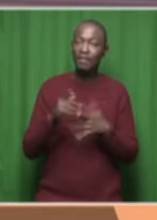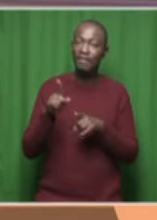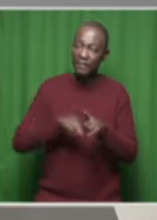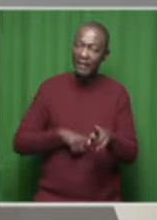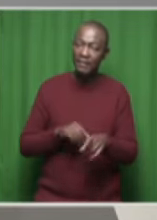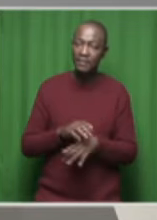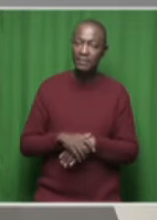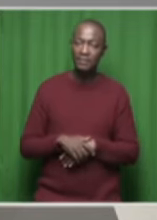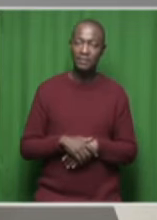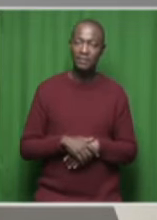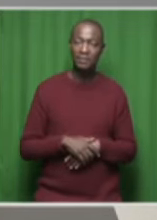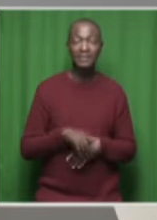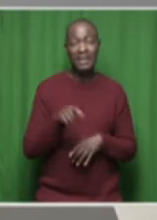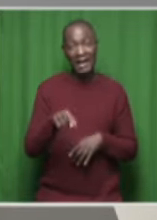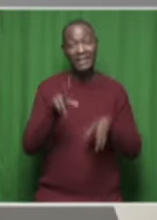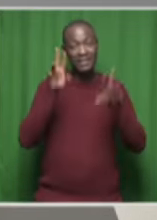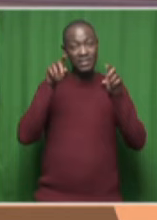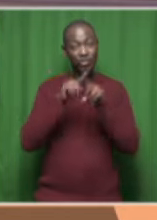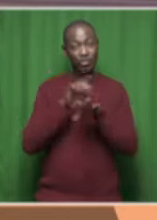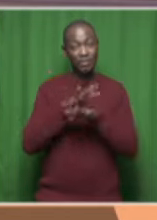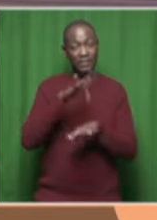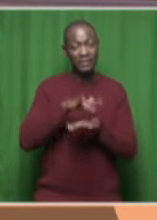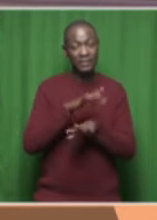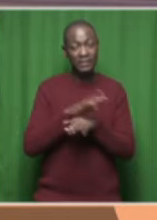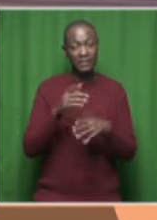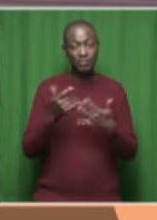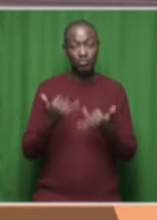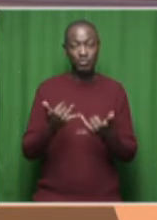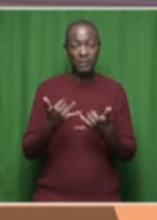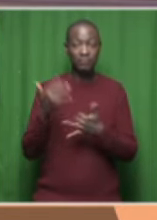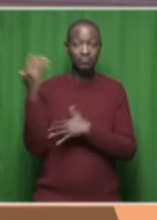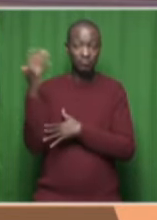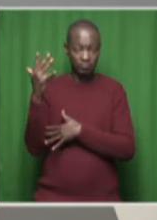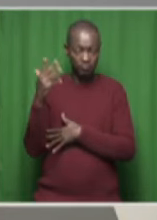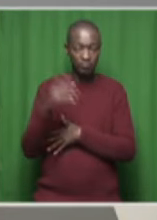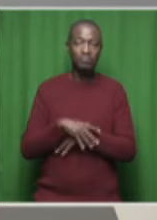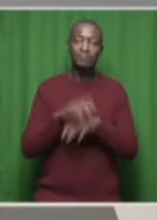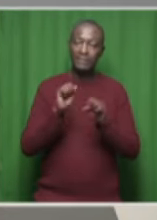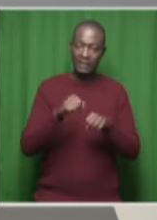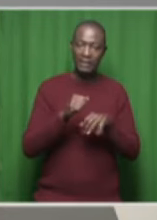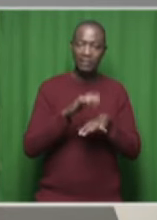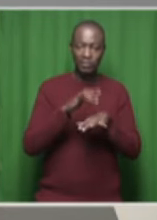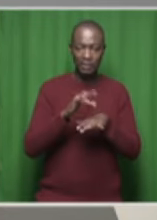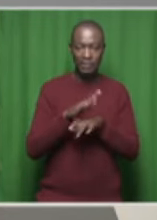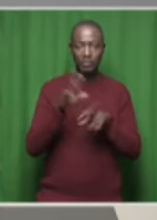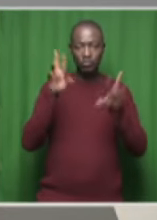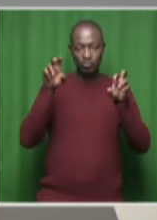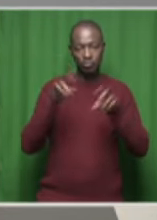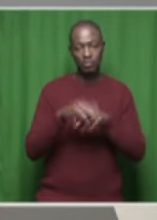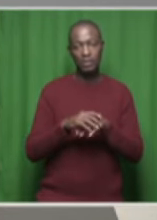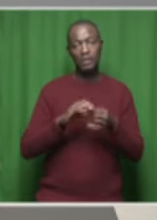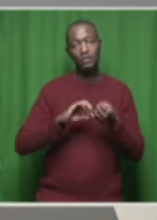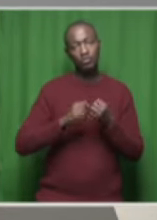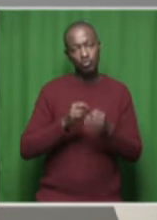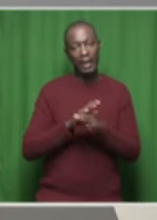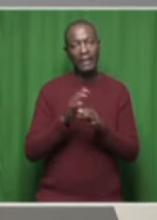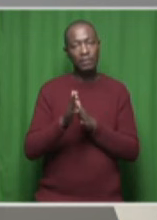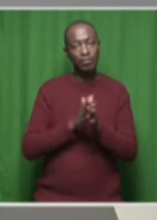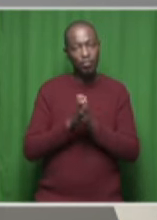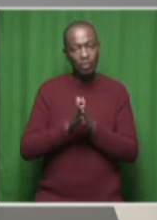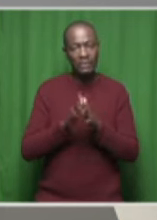those services. Are these some of the issues that you'll be touching on in your address this afternoon? I will touch on those issues and try and motivate